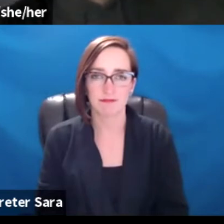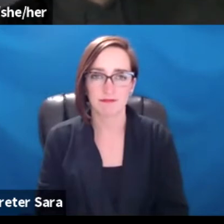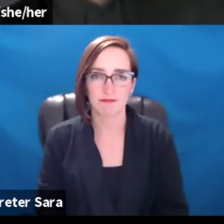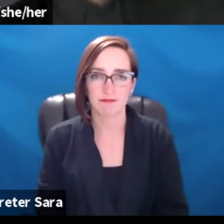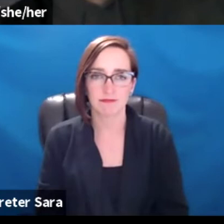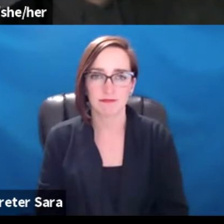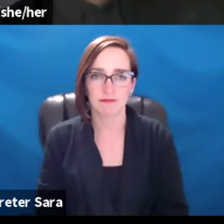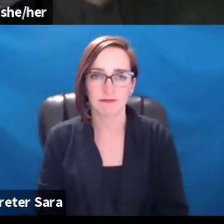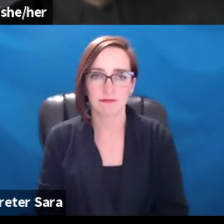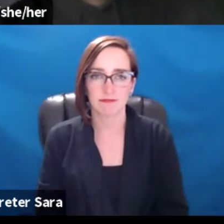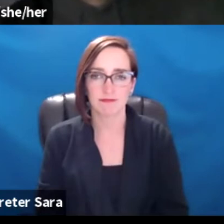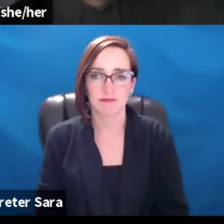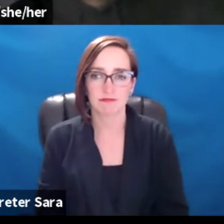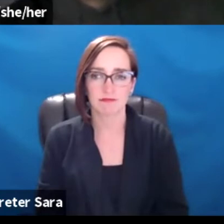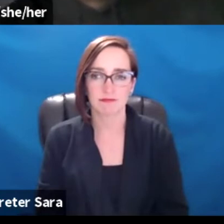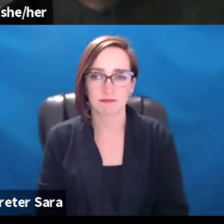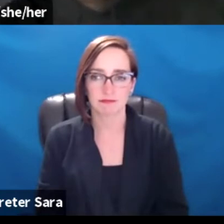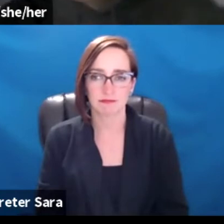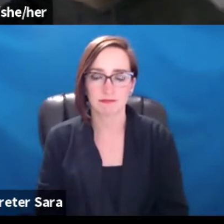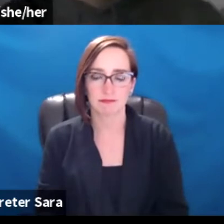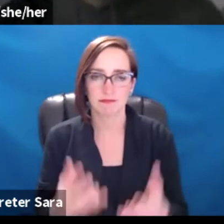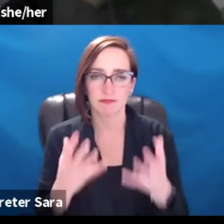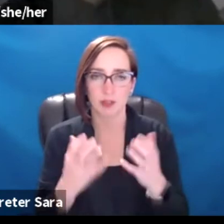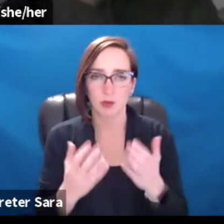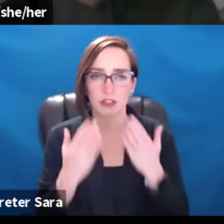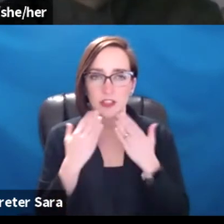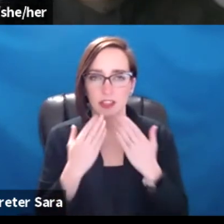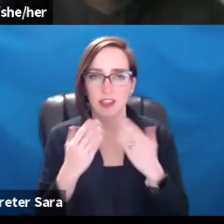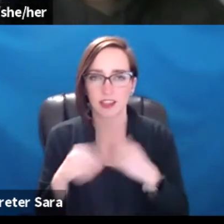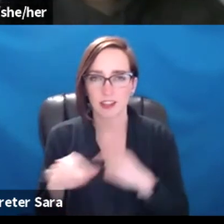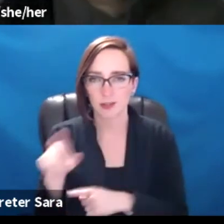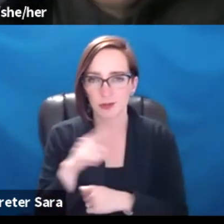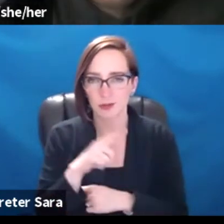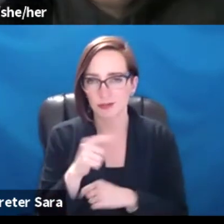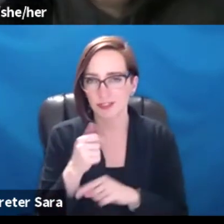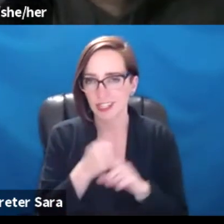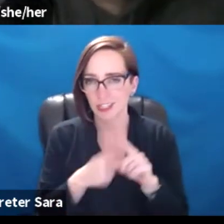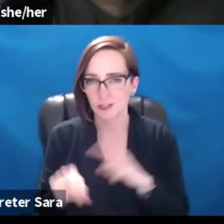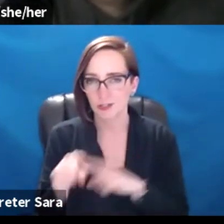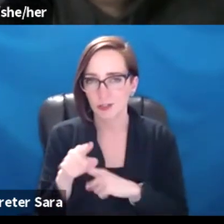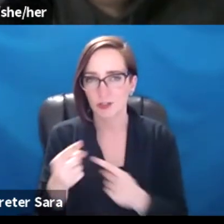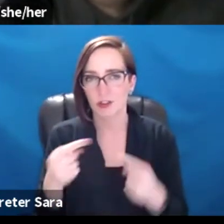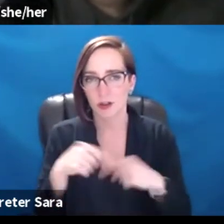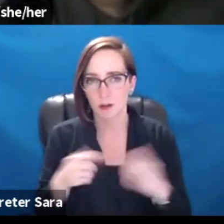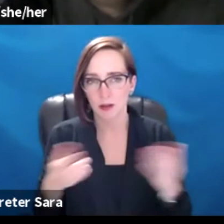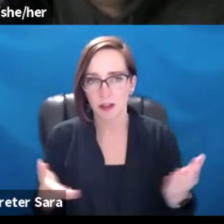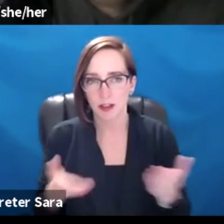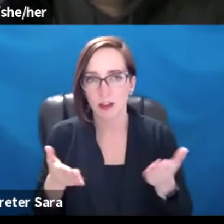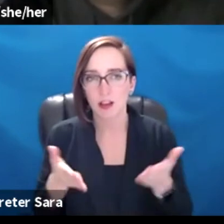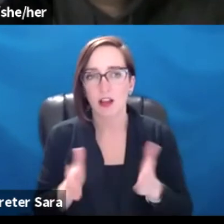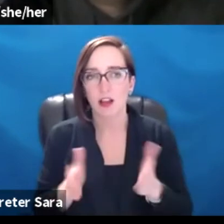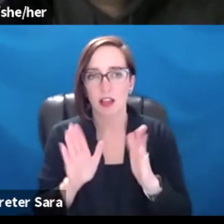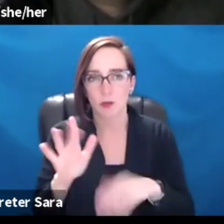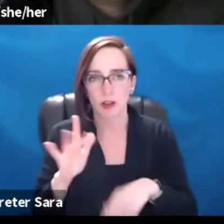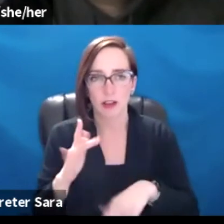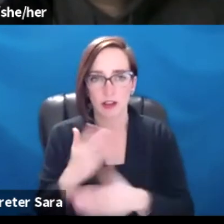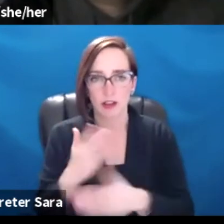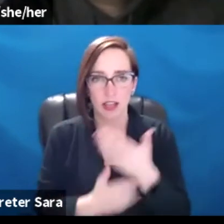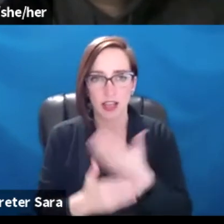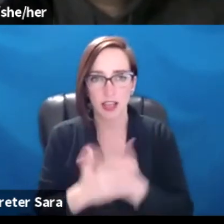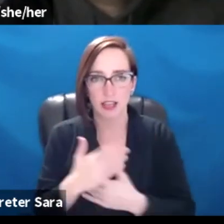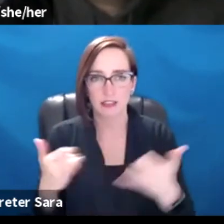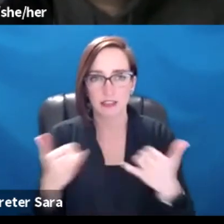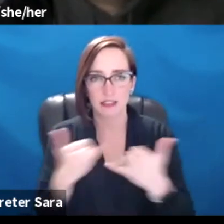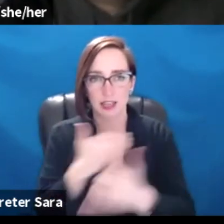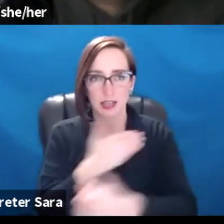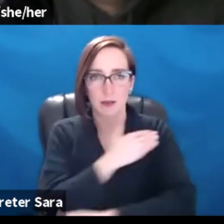I want to thank you. I want to thank each of you for being here, allowing your hands to stay on body. They